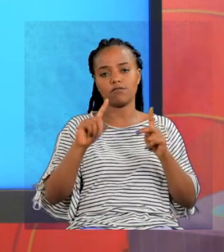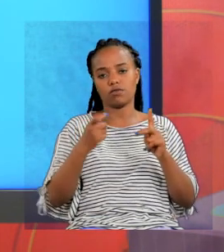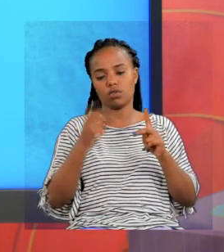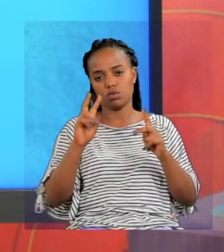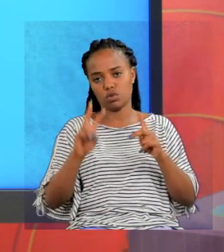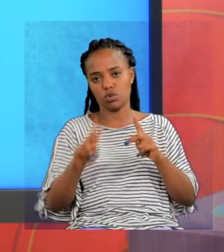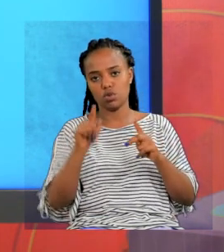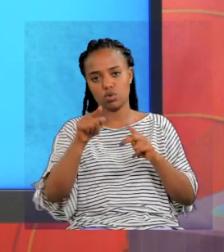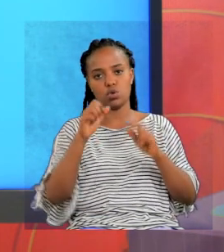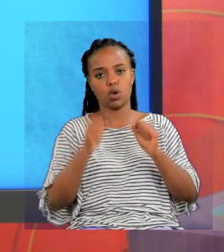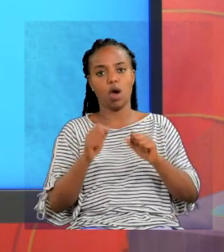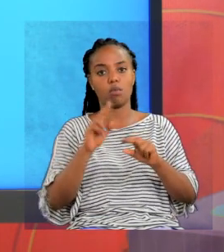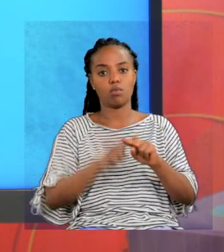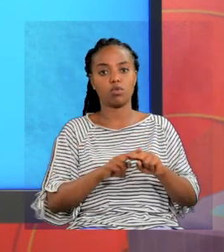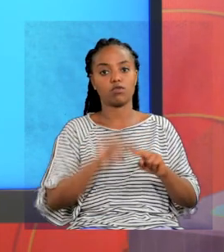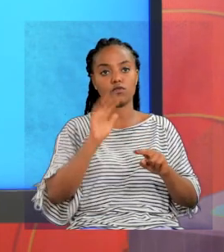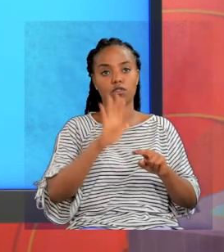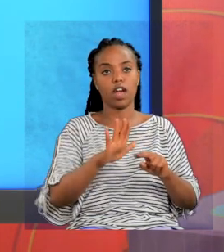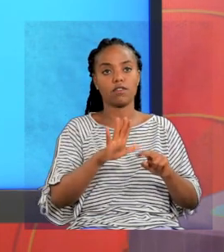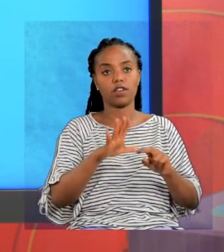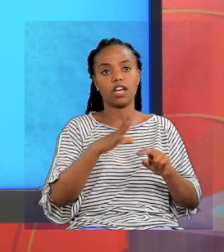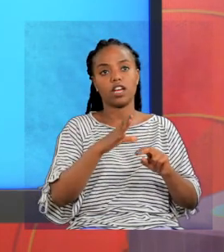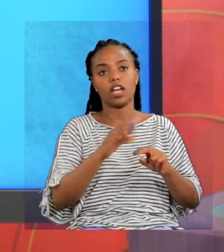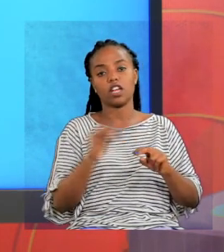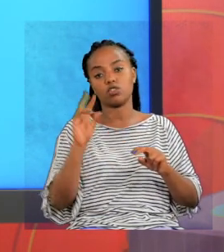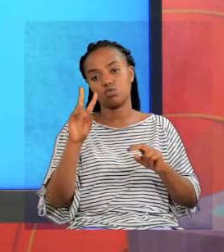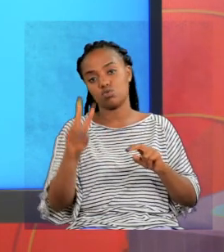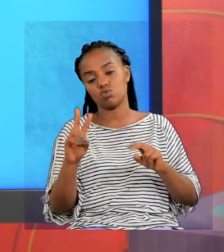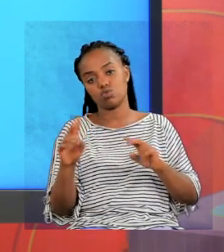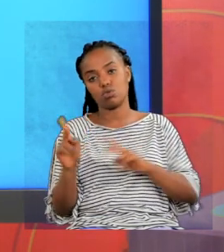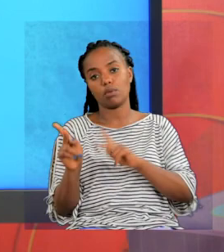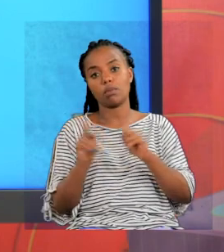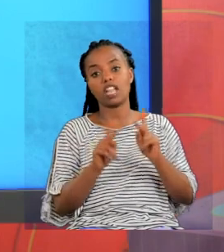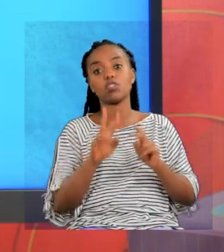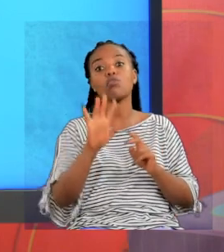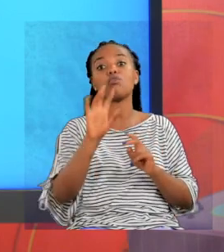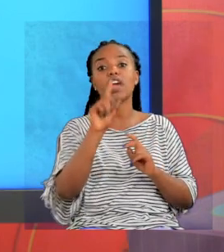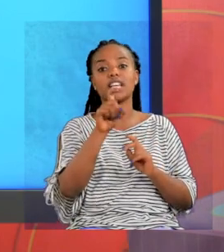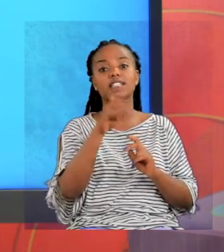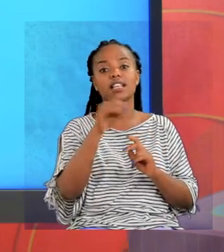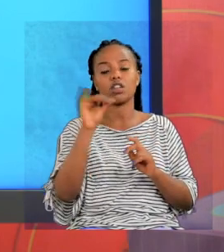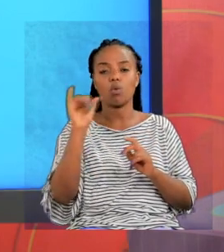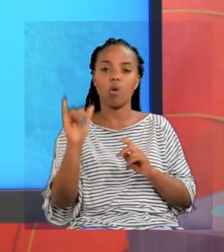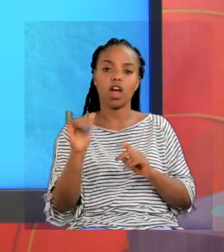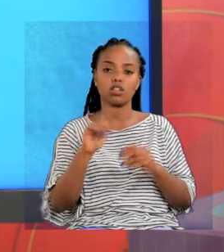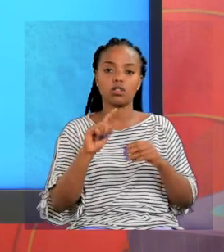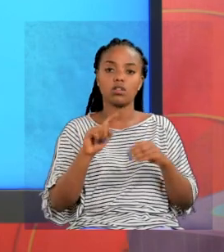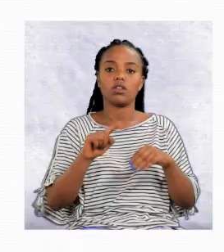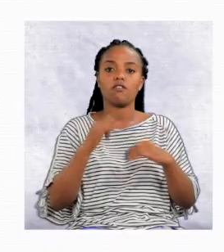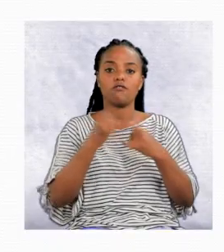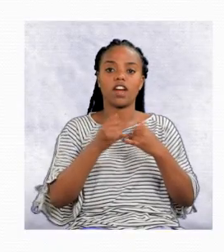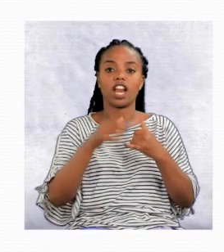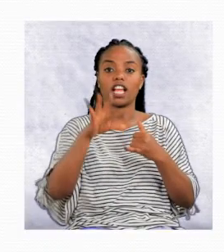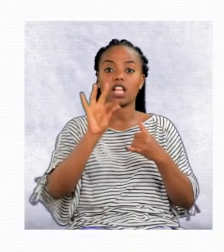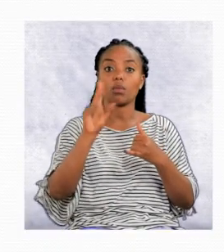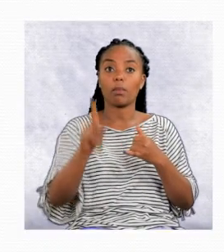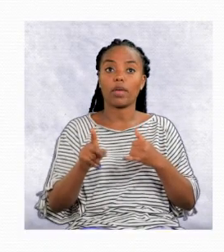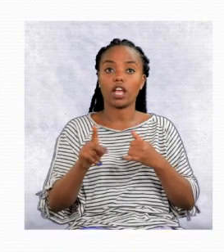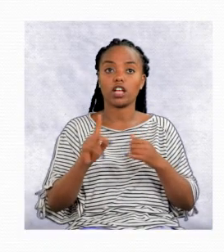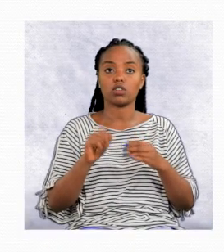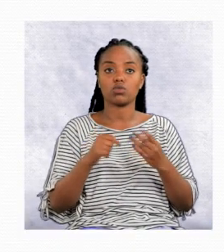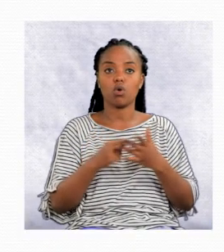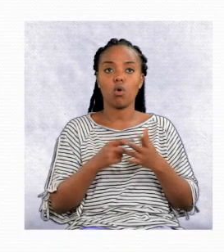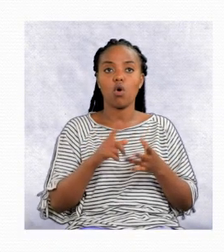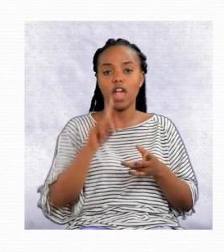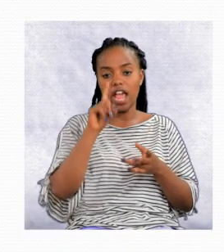can put 5 in place of x, 2 in place of y, and then you can find the value of P. So you can put 5